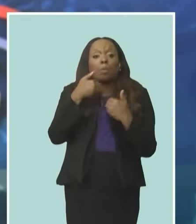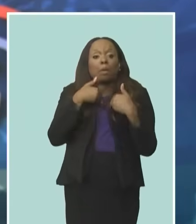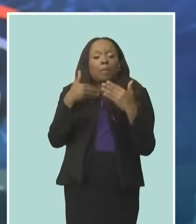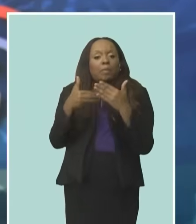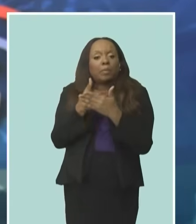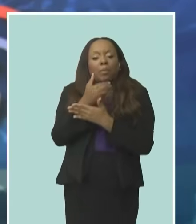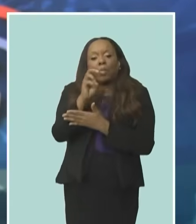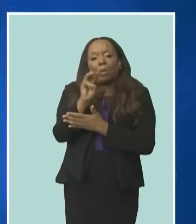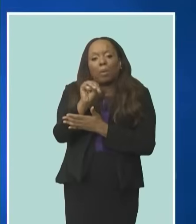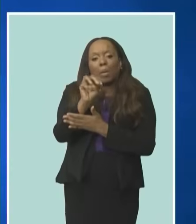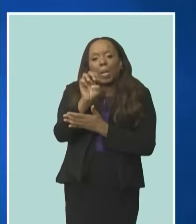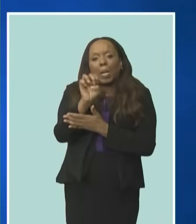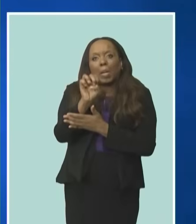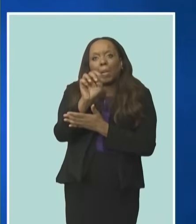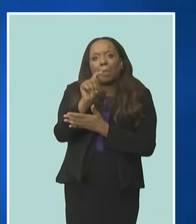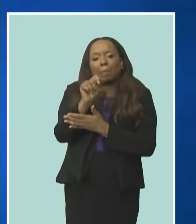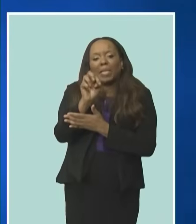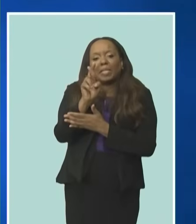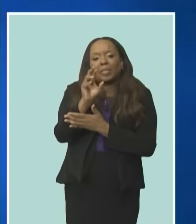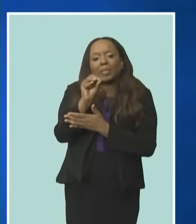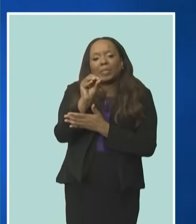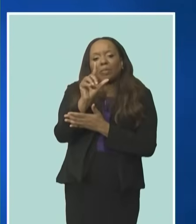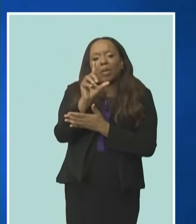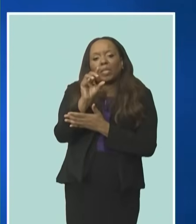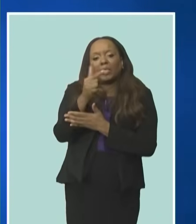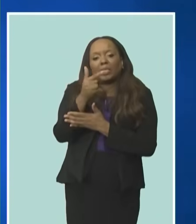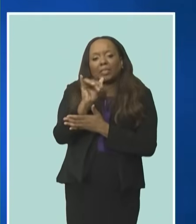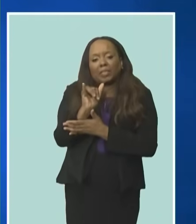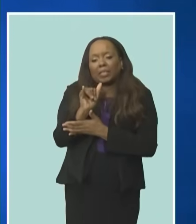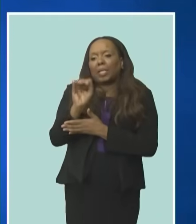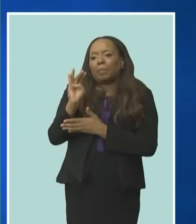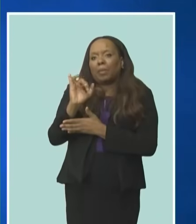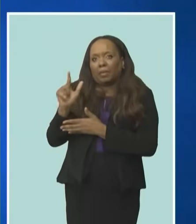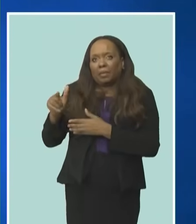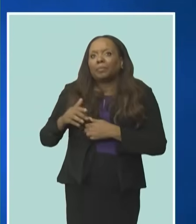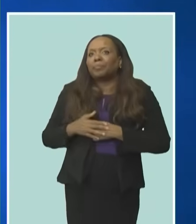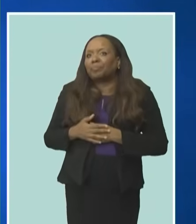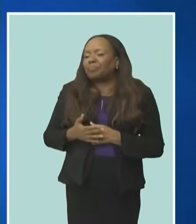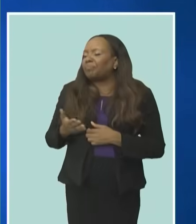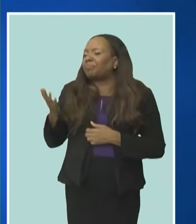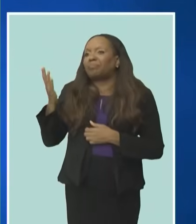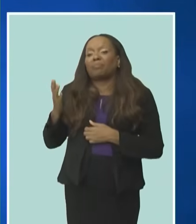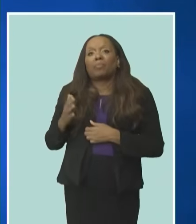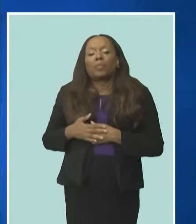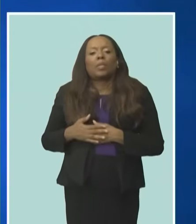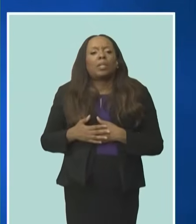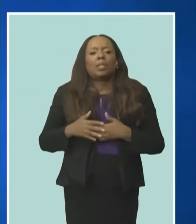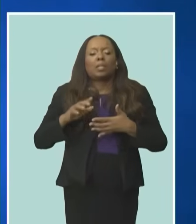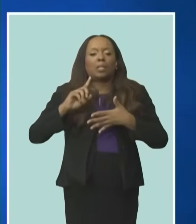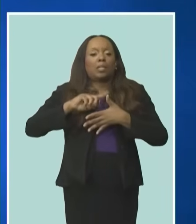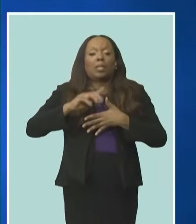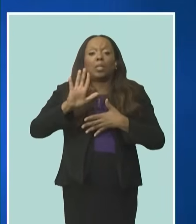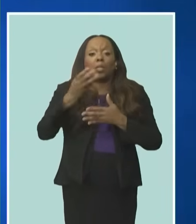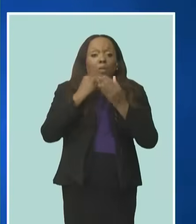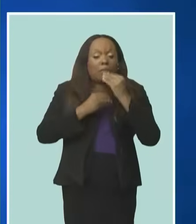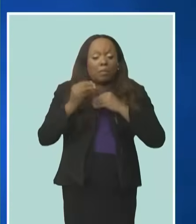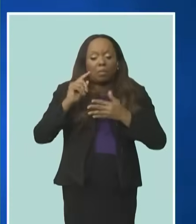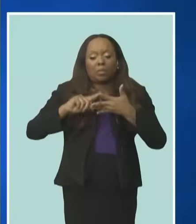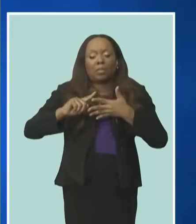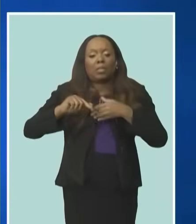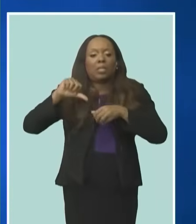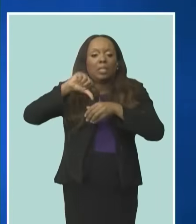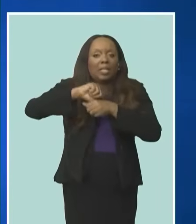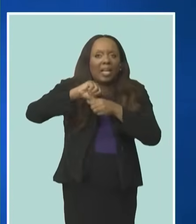story. The science of metrology touches everything, from the food you buy to the fuel in your car,